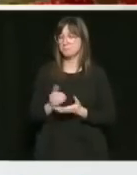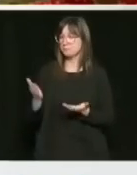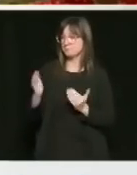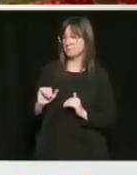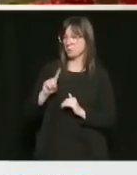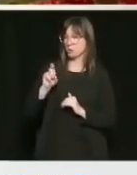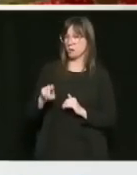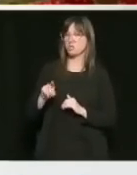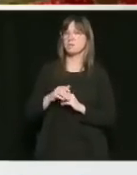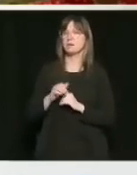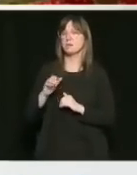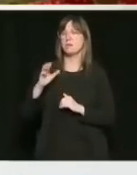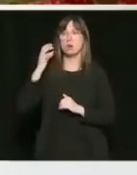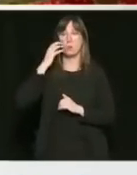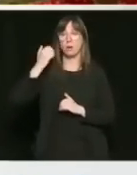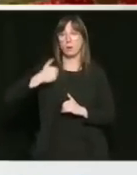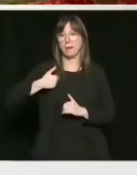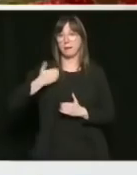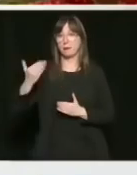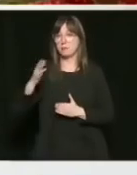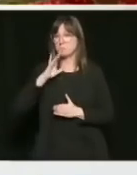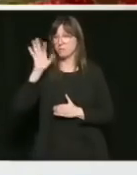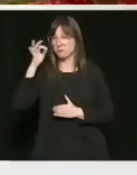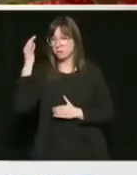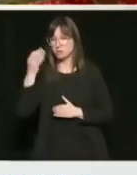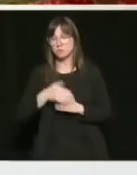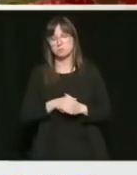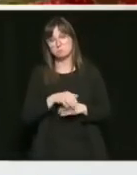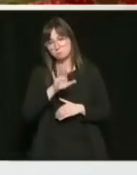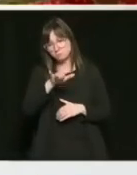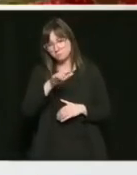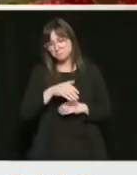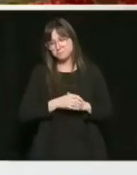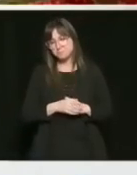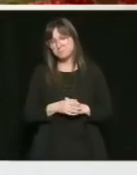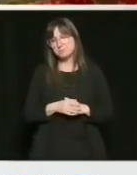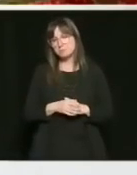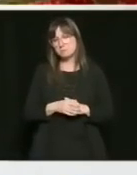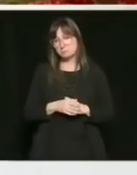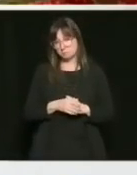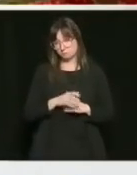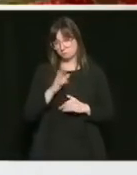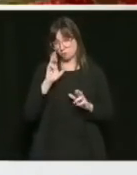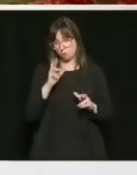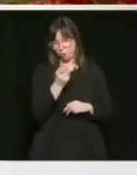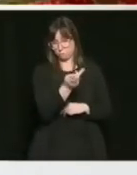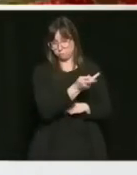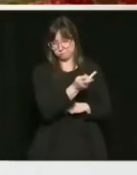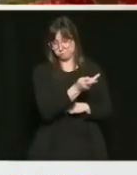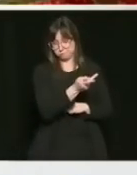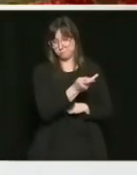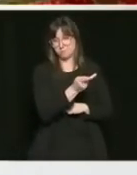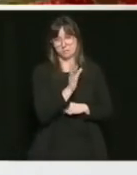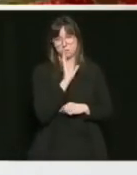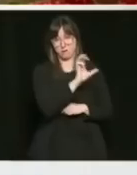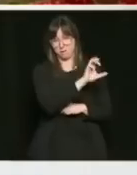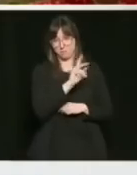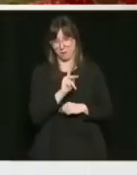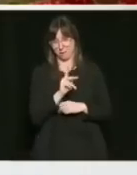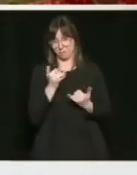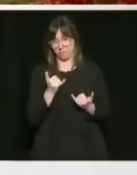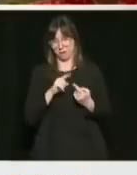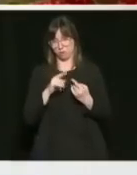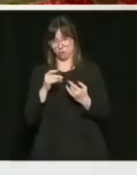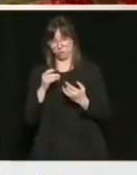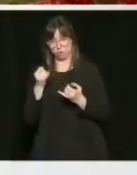Question, Laurence Martin, Radio-Canada. Do you hope that the two Michaels will be returned between now and the end